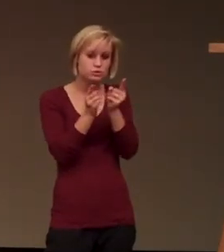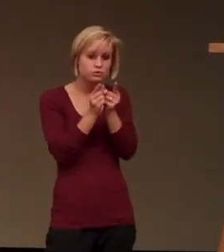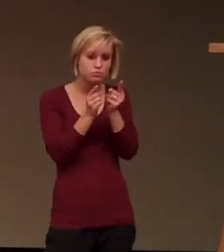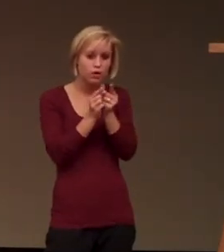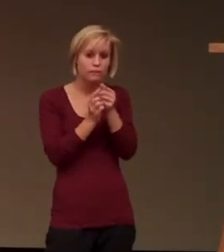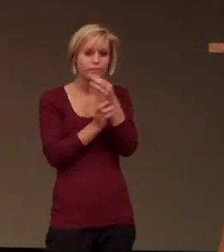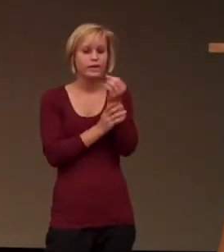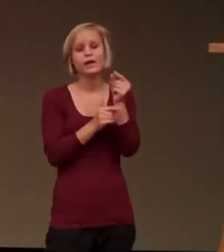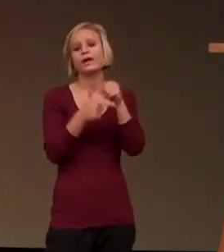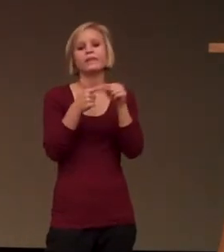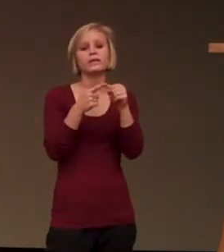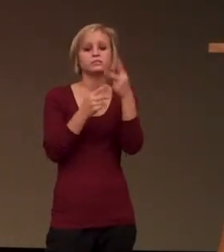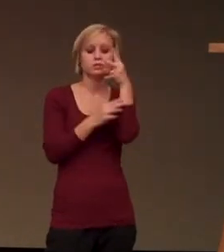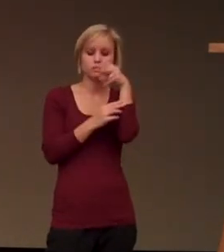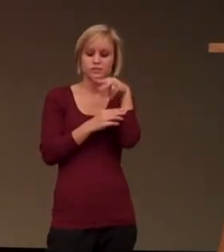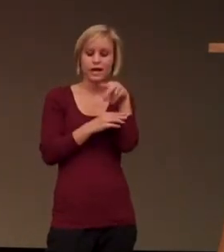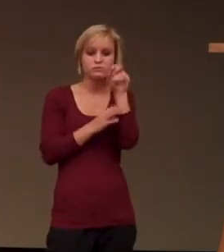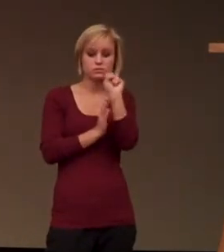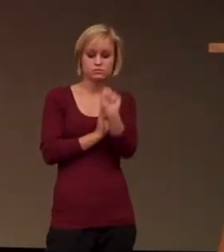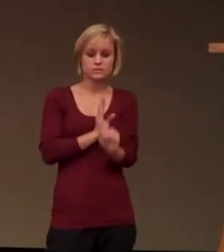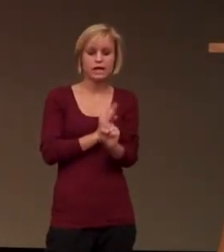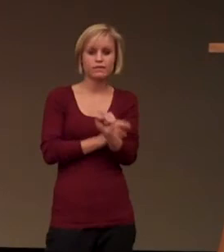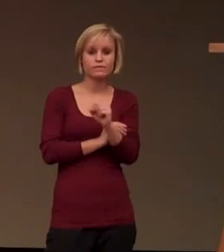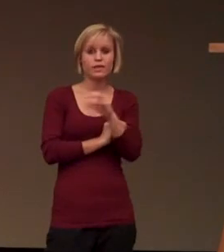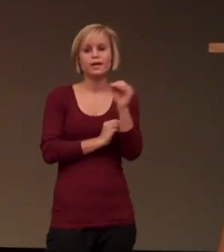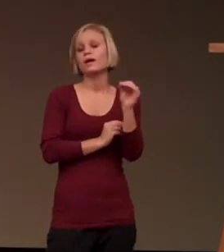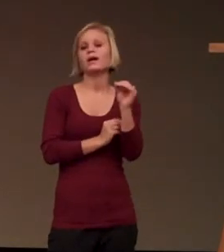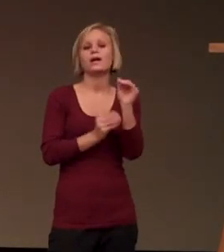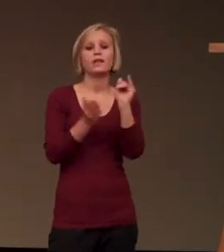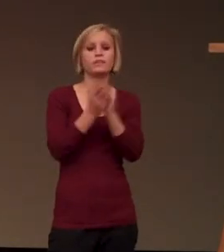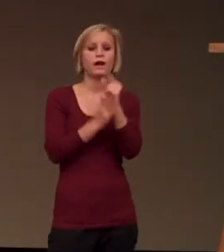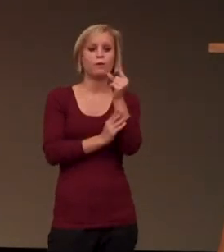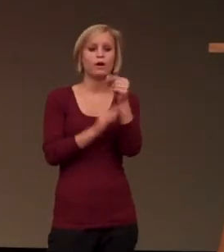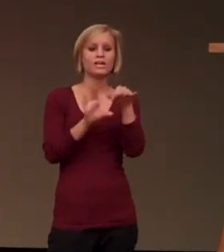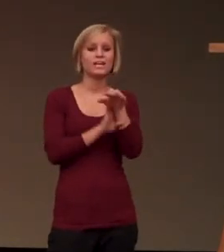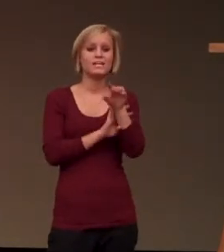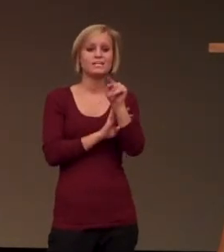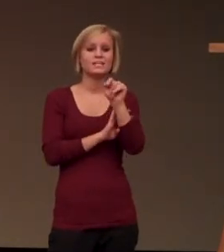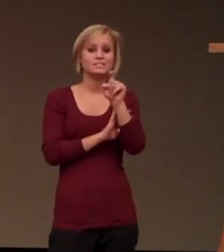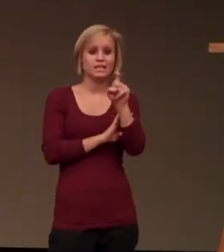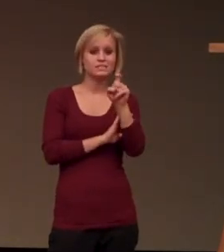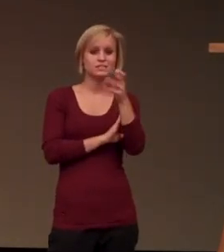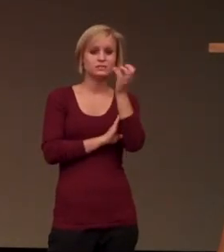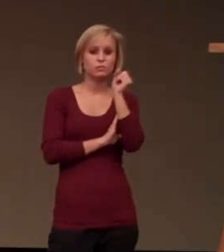And then she looked down toward the south there, and that one in Texas was just too